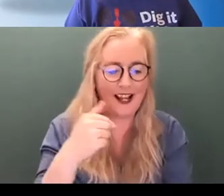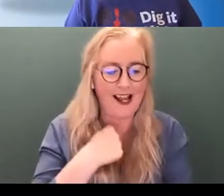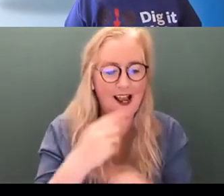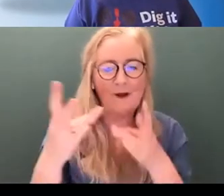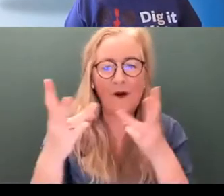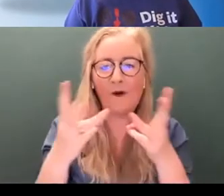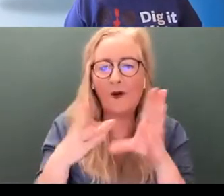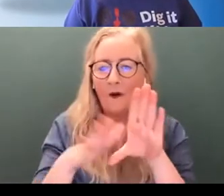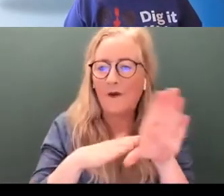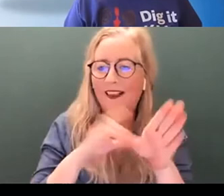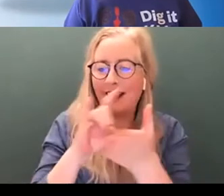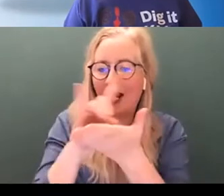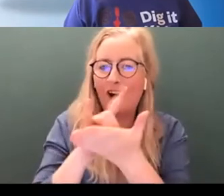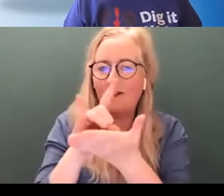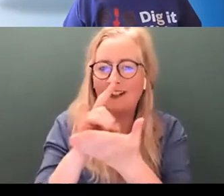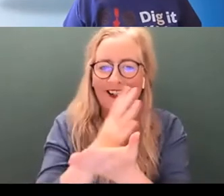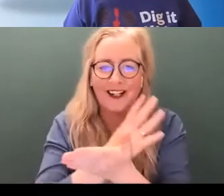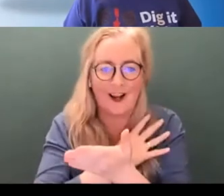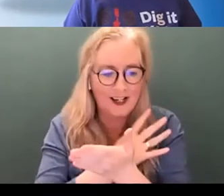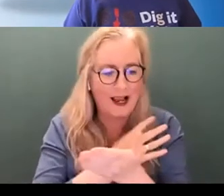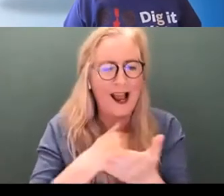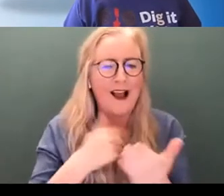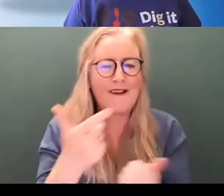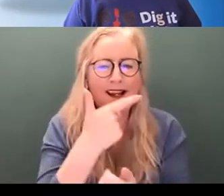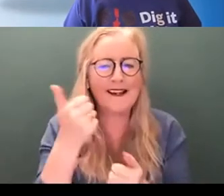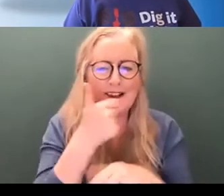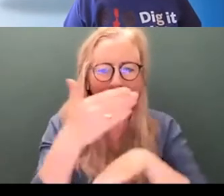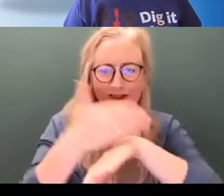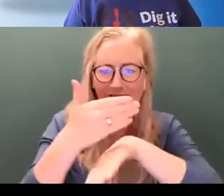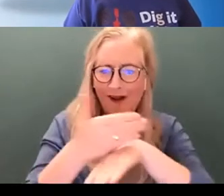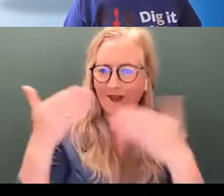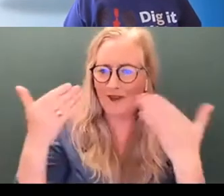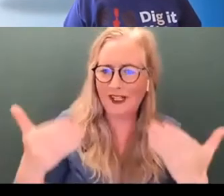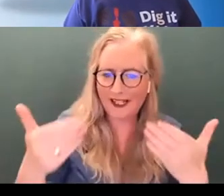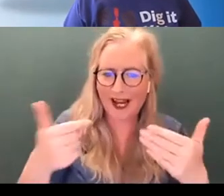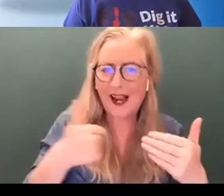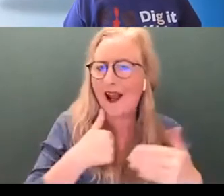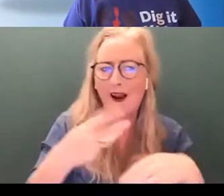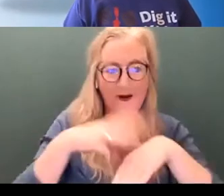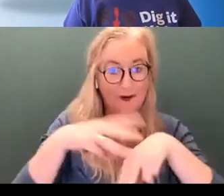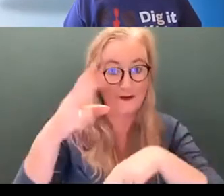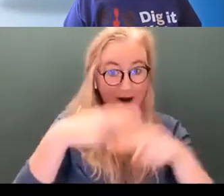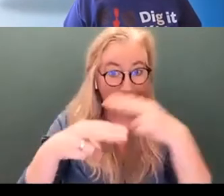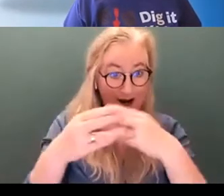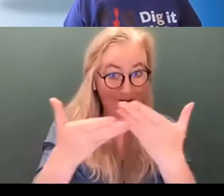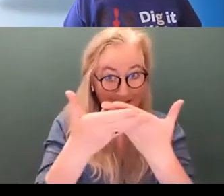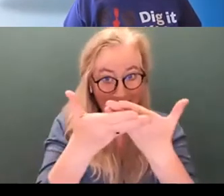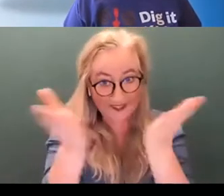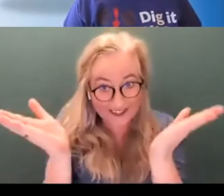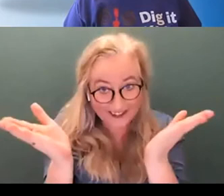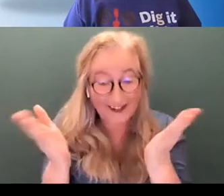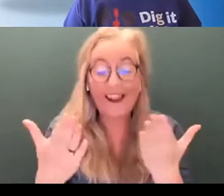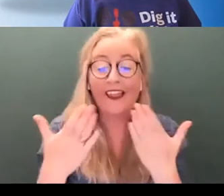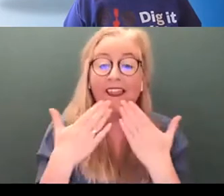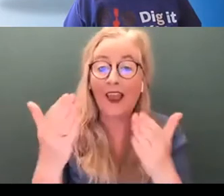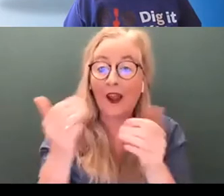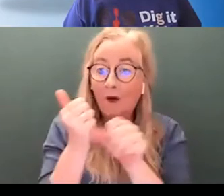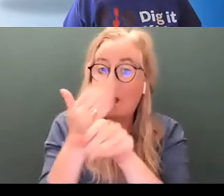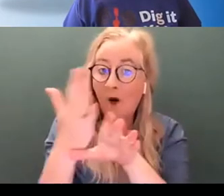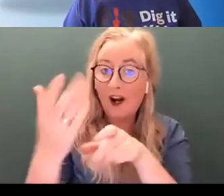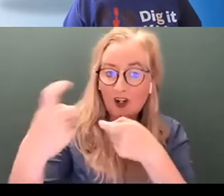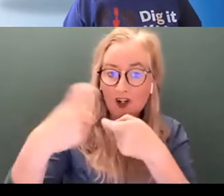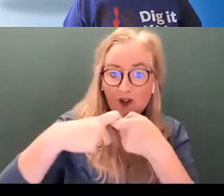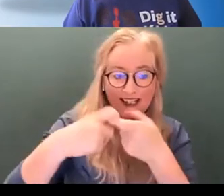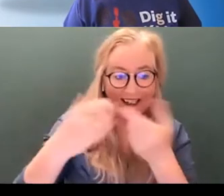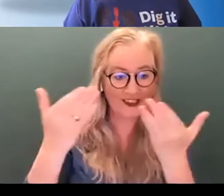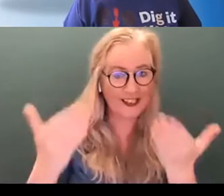and I have a very easy job here today. My job is simply to welcome you and thank you all for joining us today on